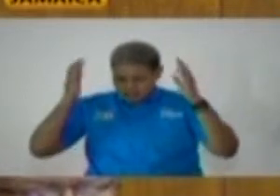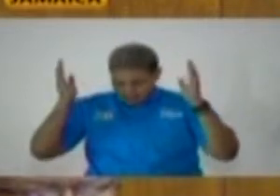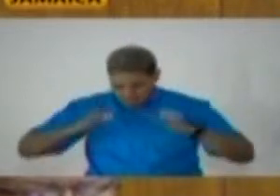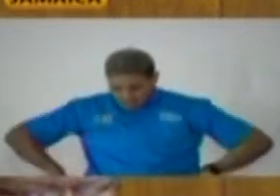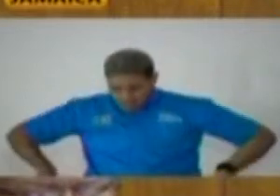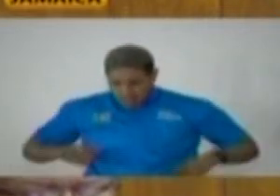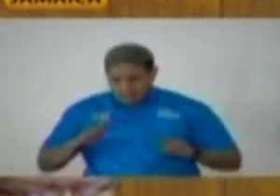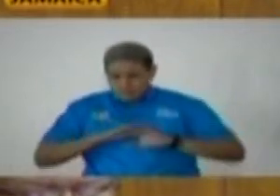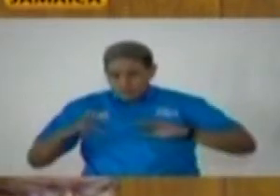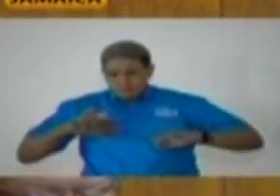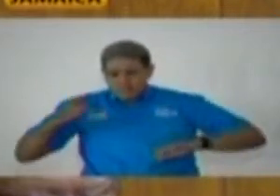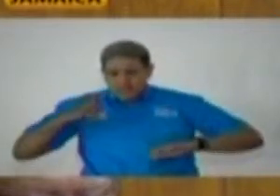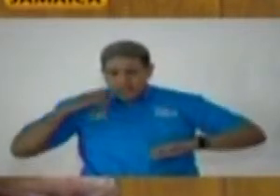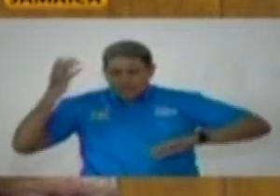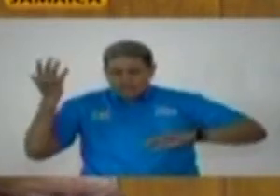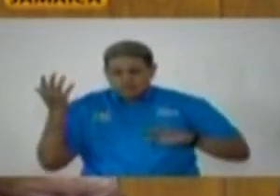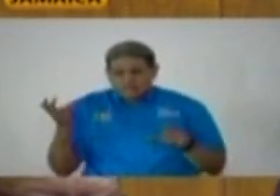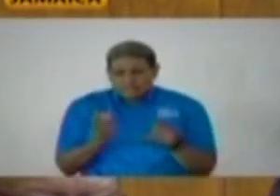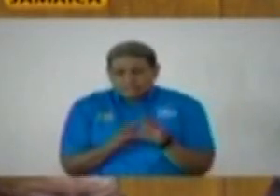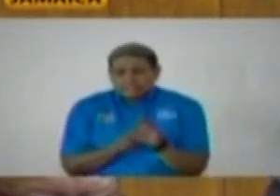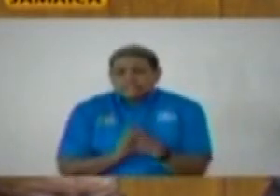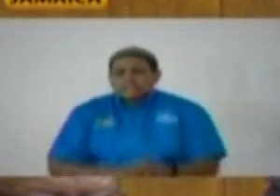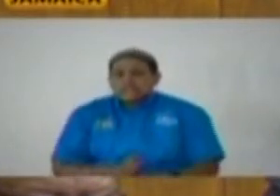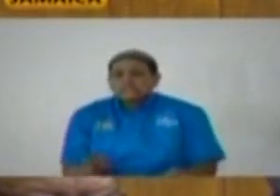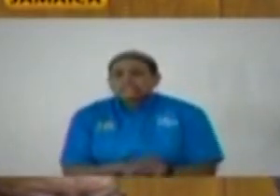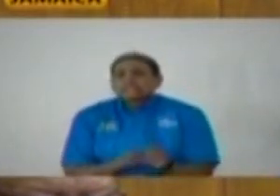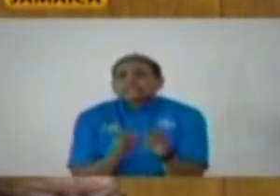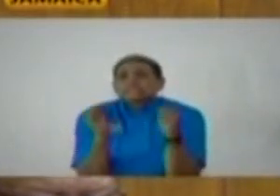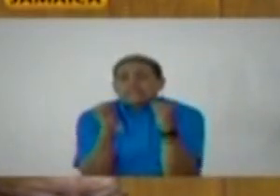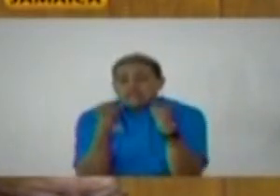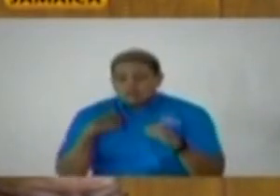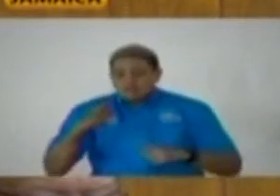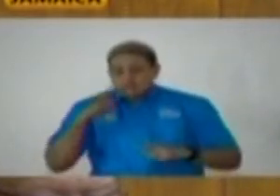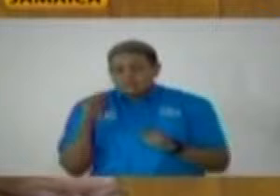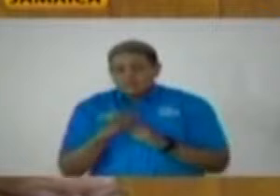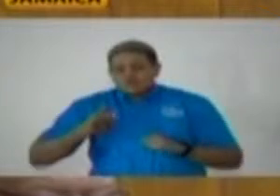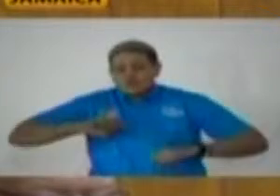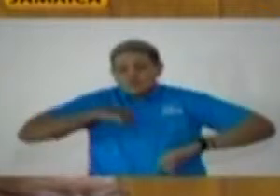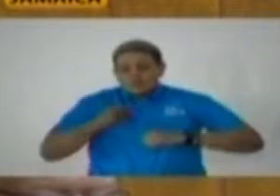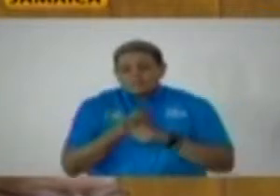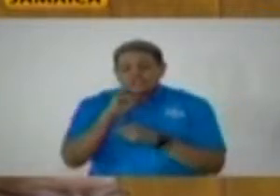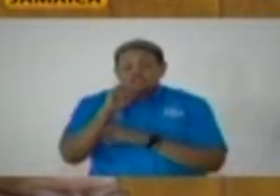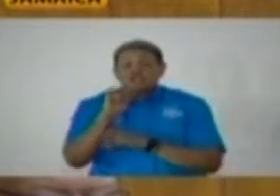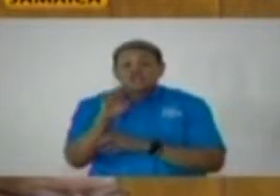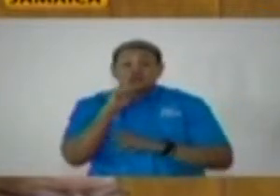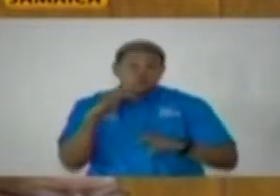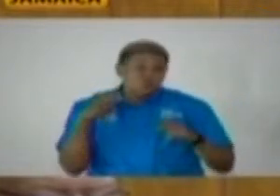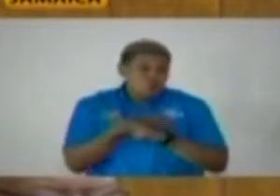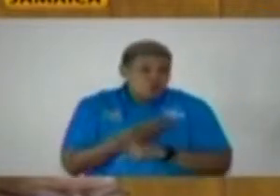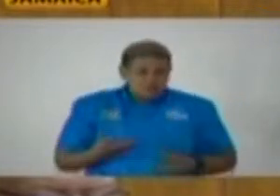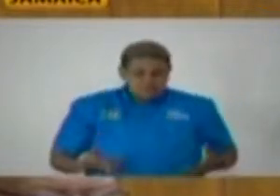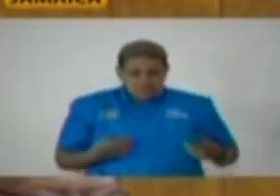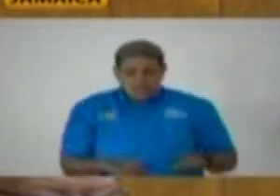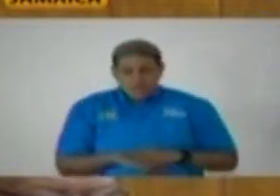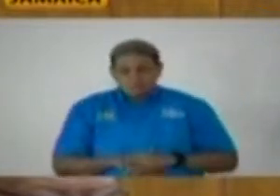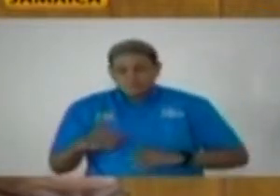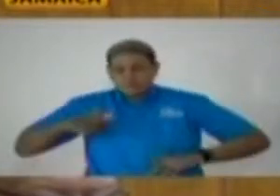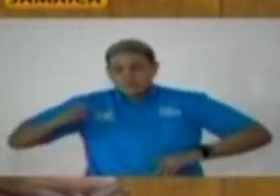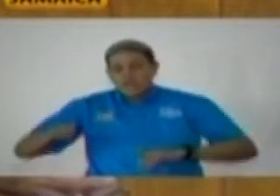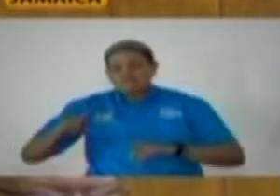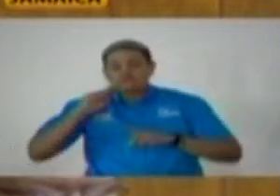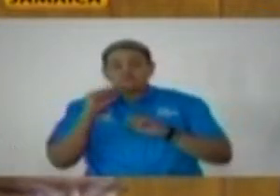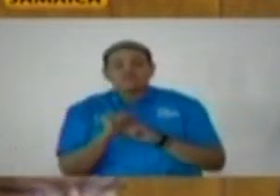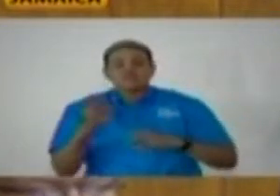have to pack up in the taxi that comes. We have to ensure that we make the JUTC works. We have to